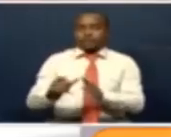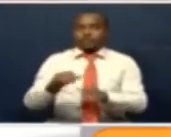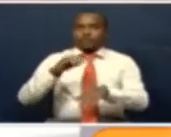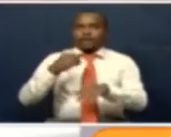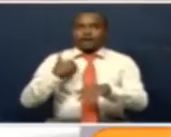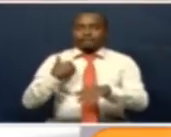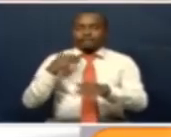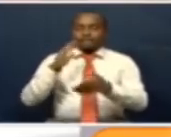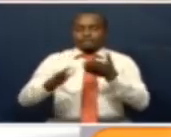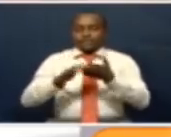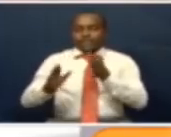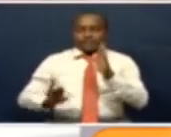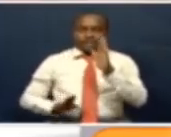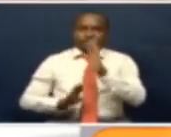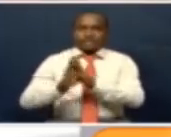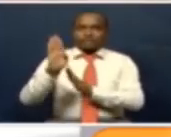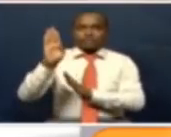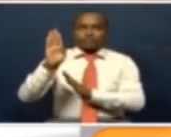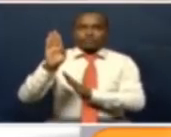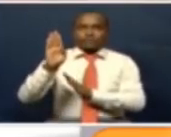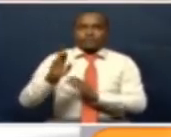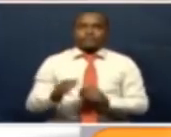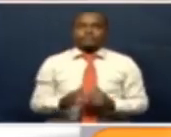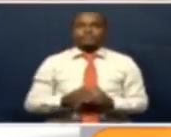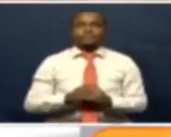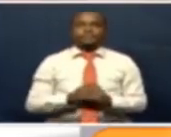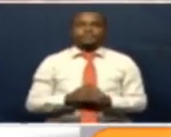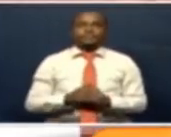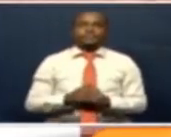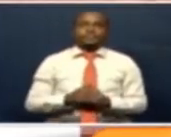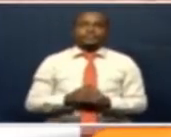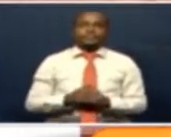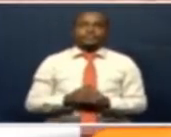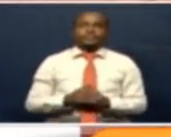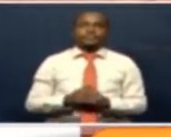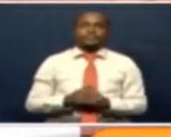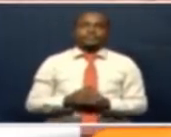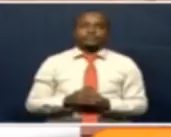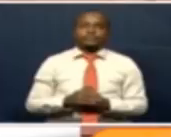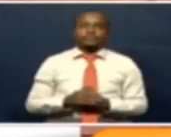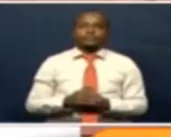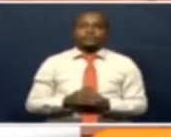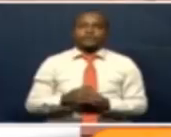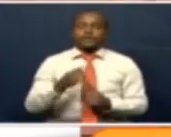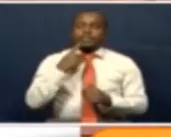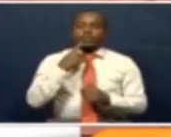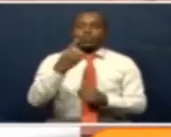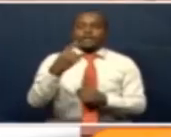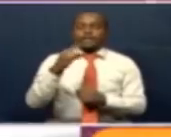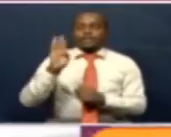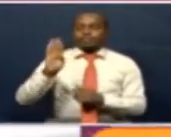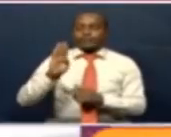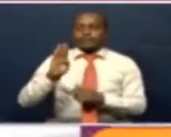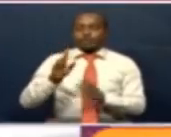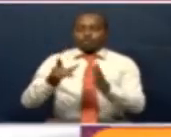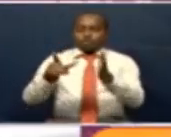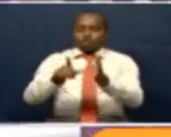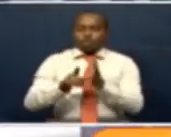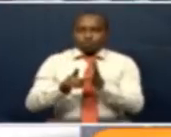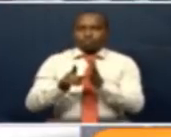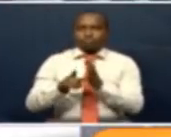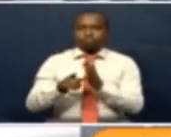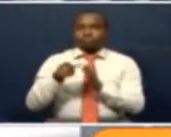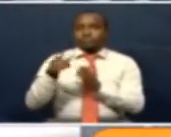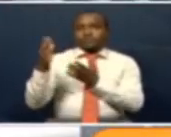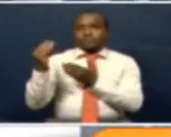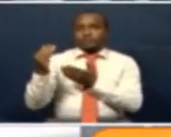development. Mumbi Waroi has the details. The 100 billion shillings loan is expected to